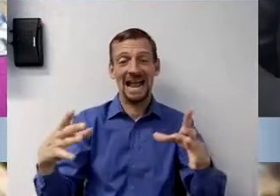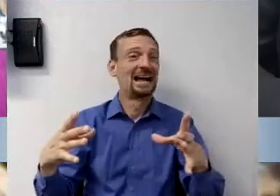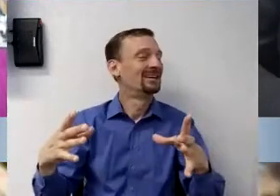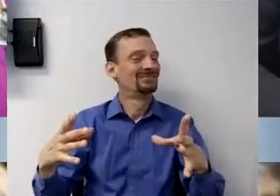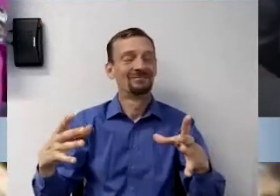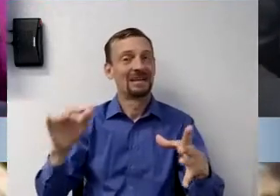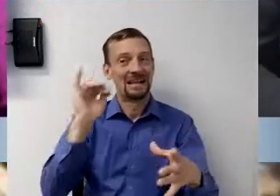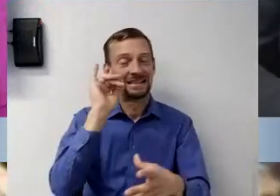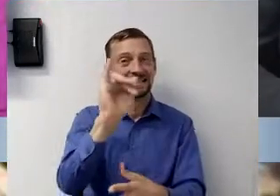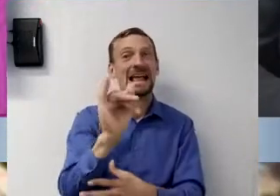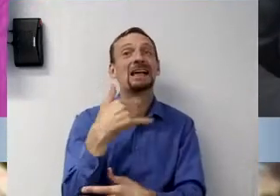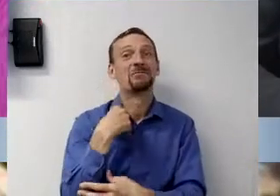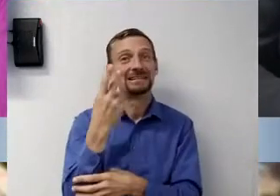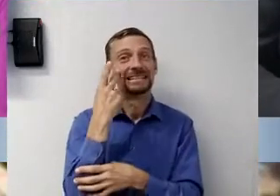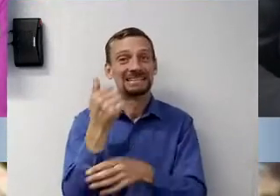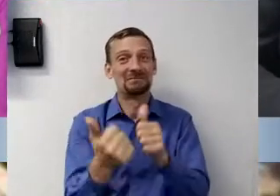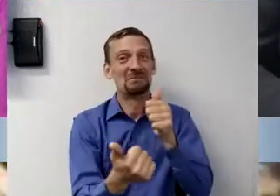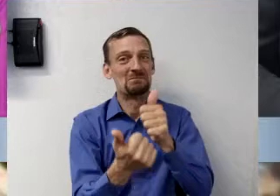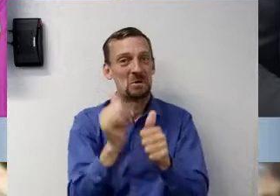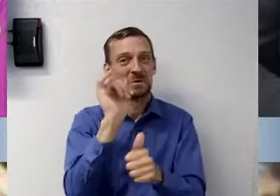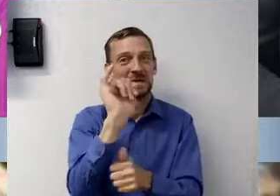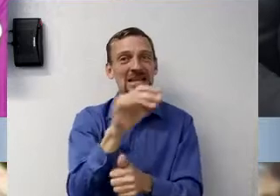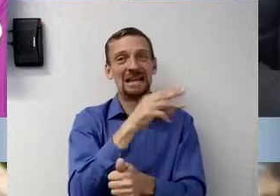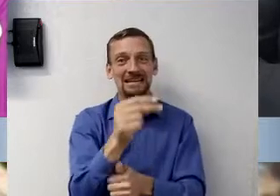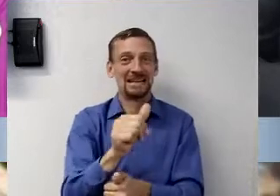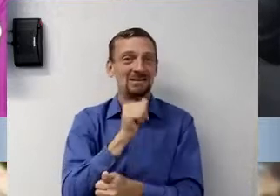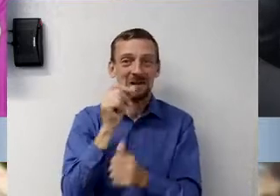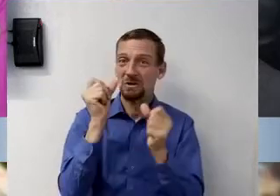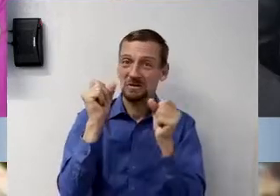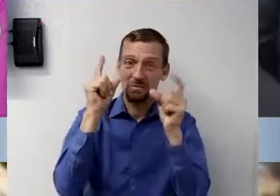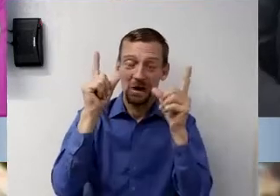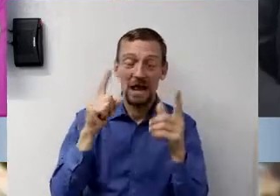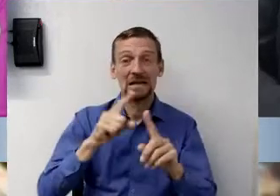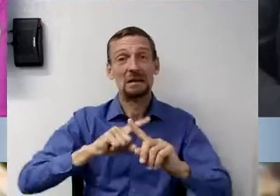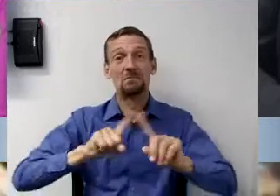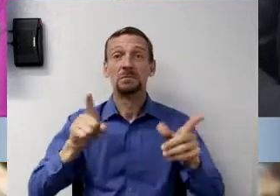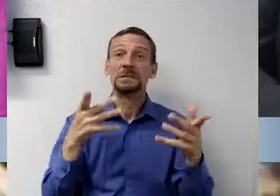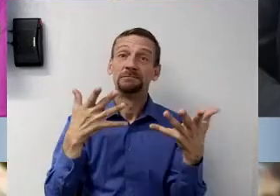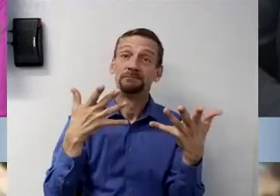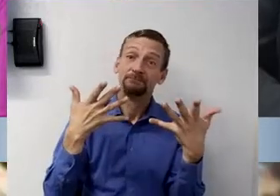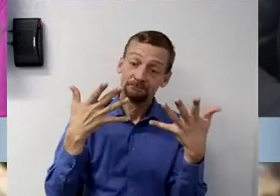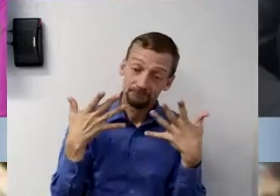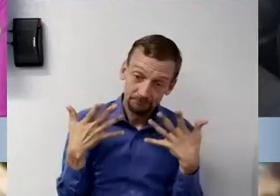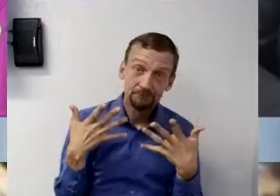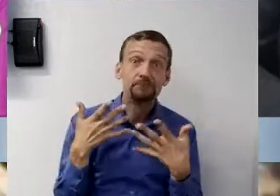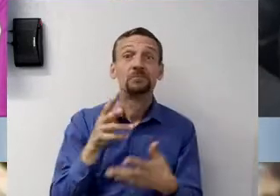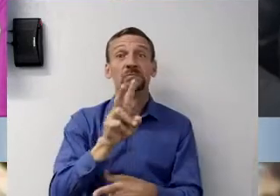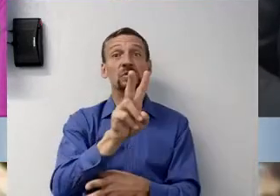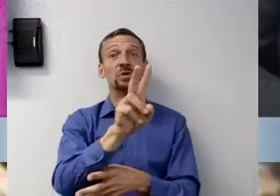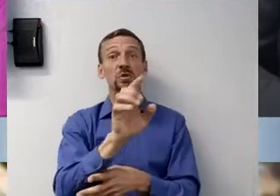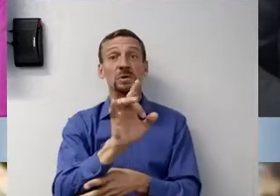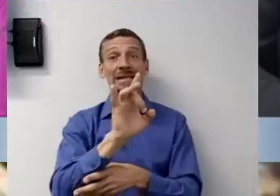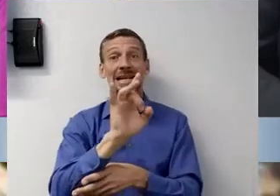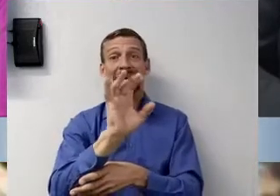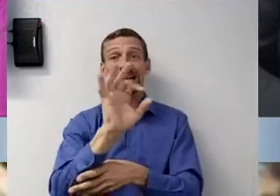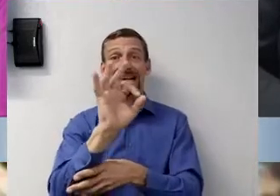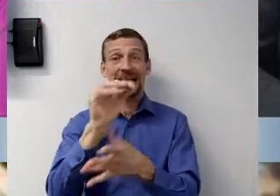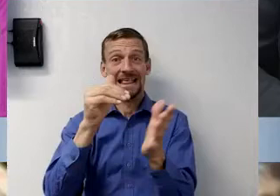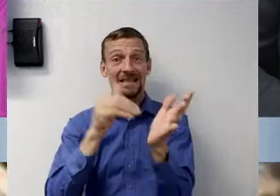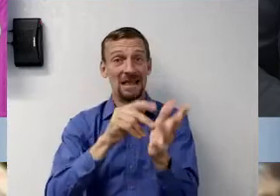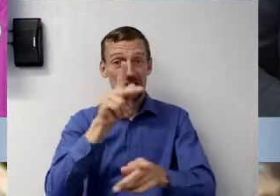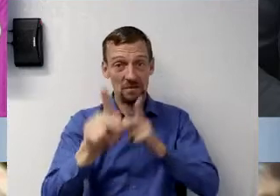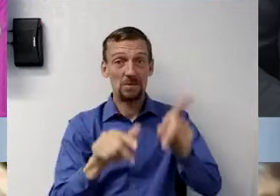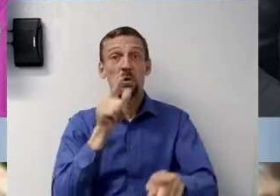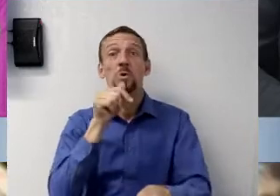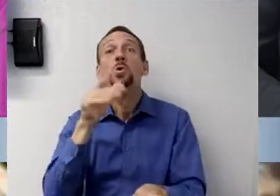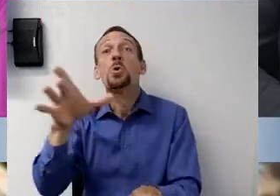that that's where we're seeing the largest outbreaks. Sadly, of those 289,000 people that have contracted